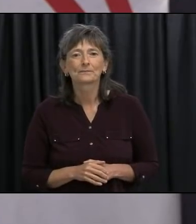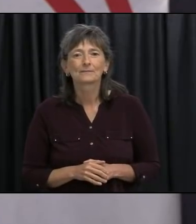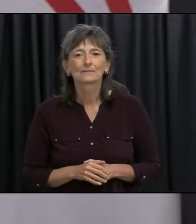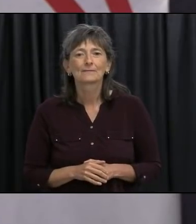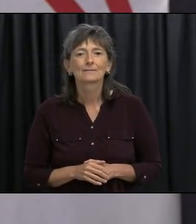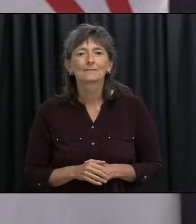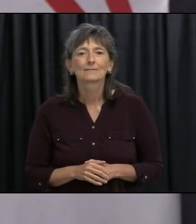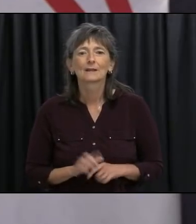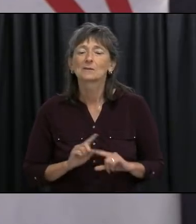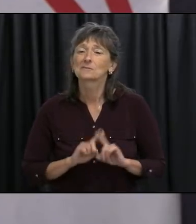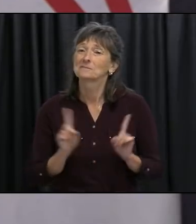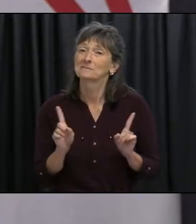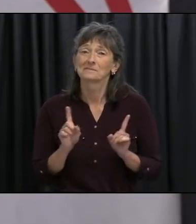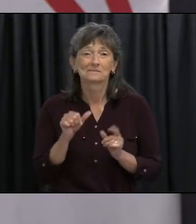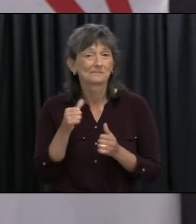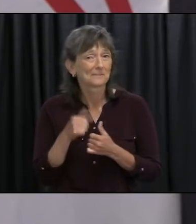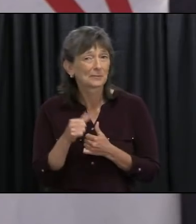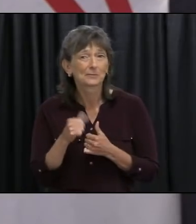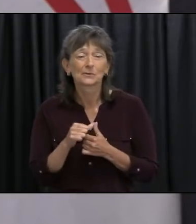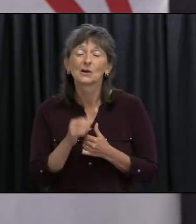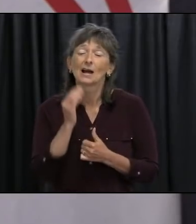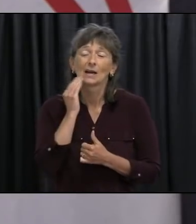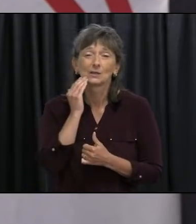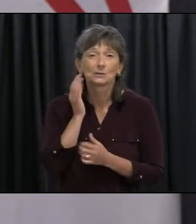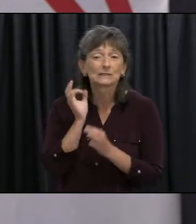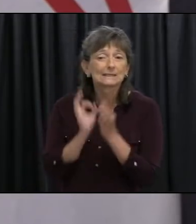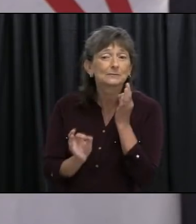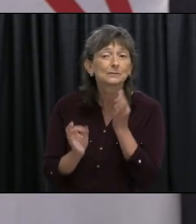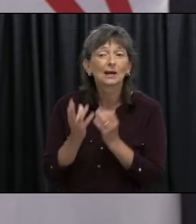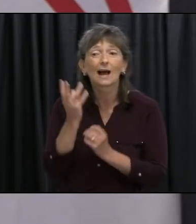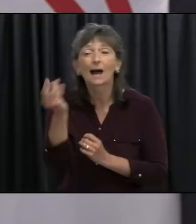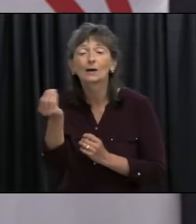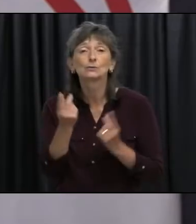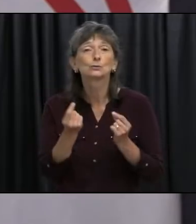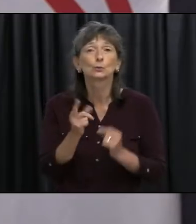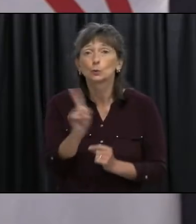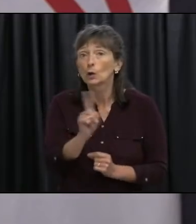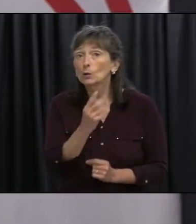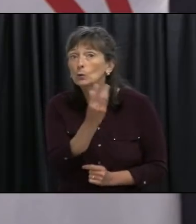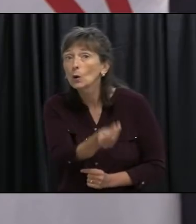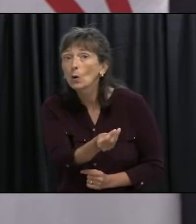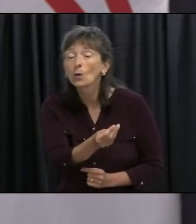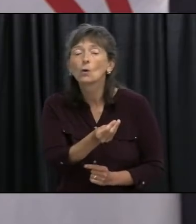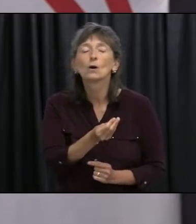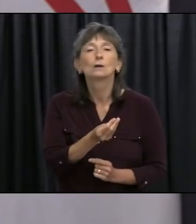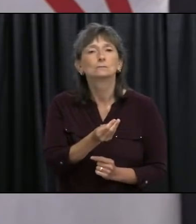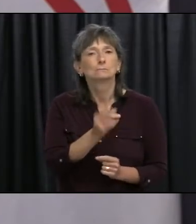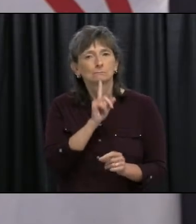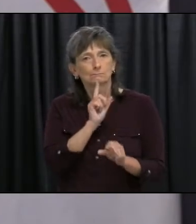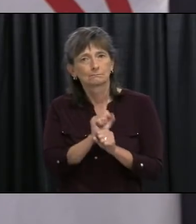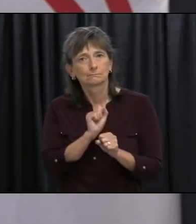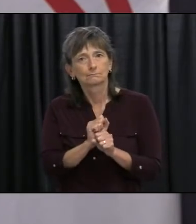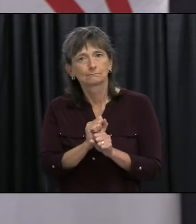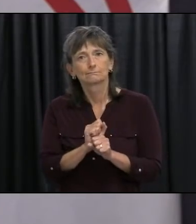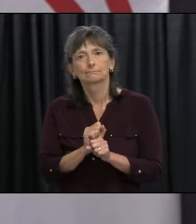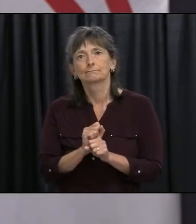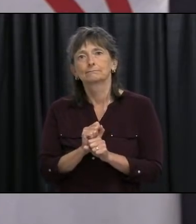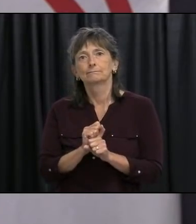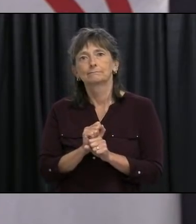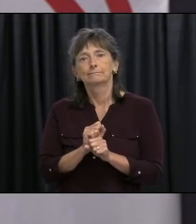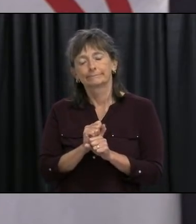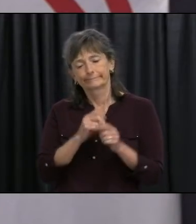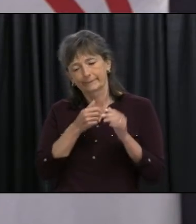always remember, no matter how simple the tasks, no matter what they are, make sure that we maintain our good